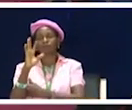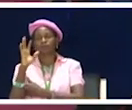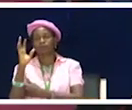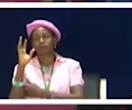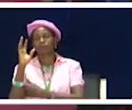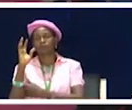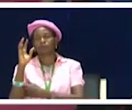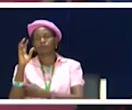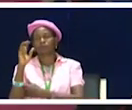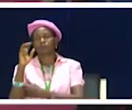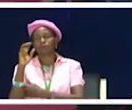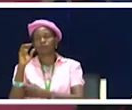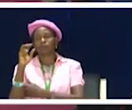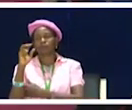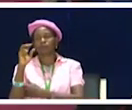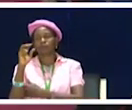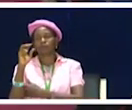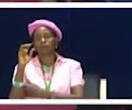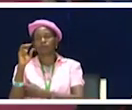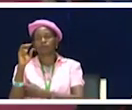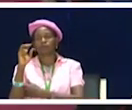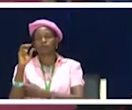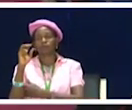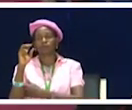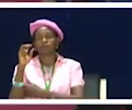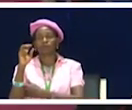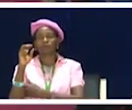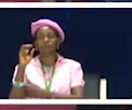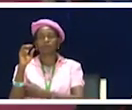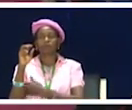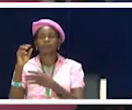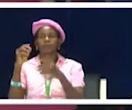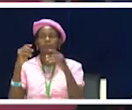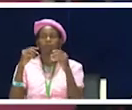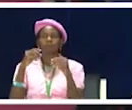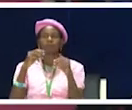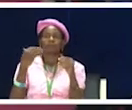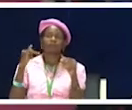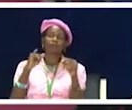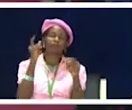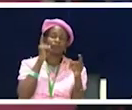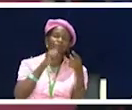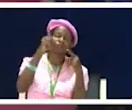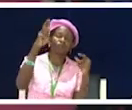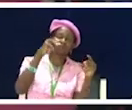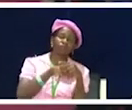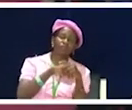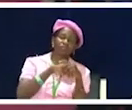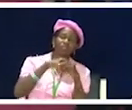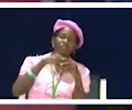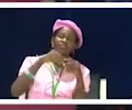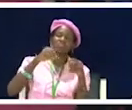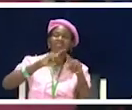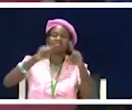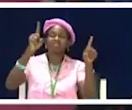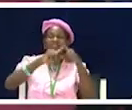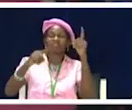But they are listening to you in Papua New Guinea. And they are listening to you in